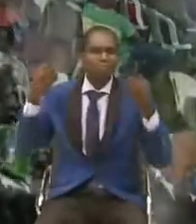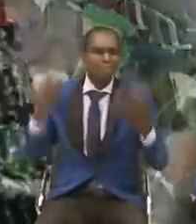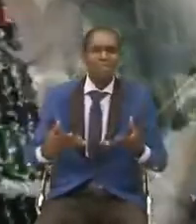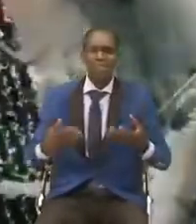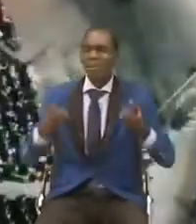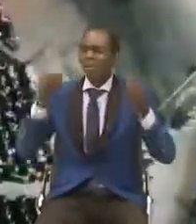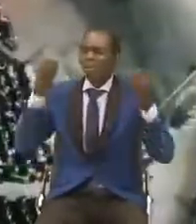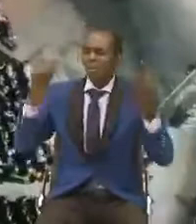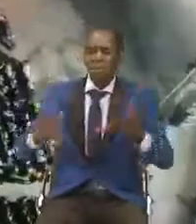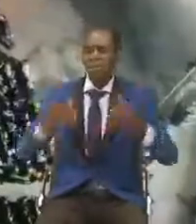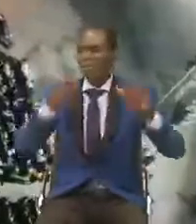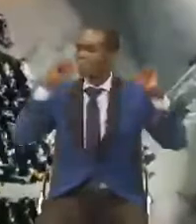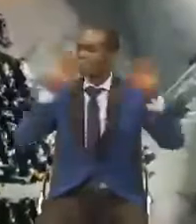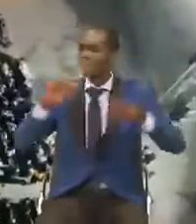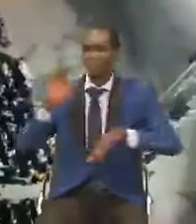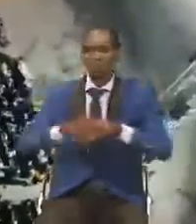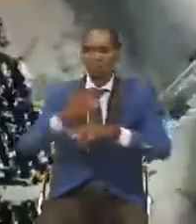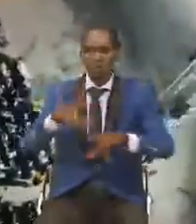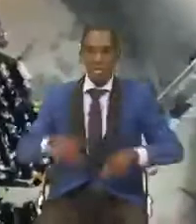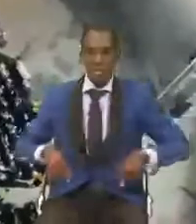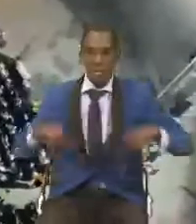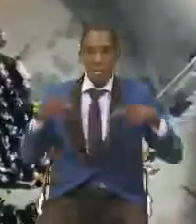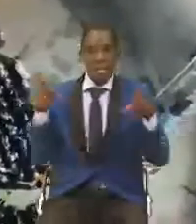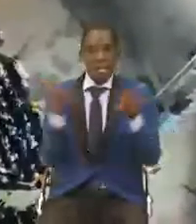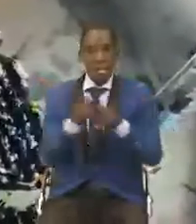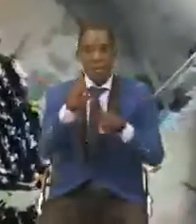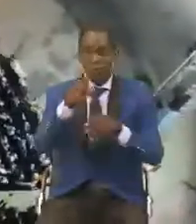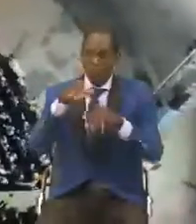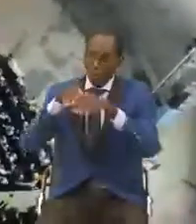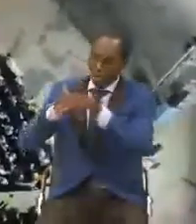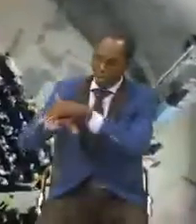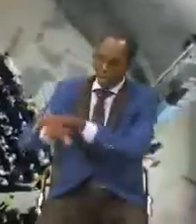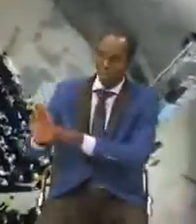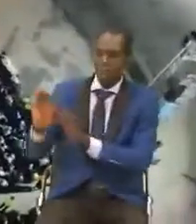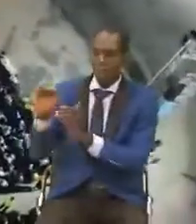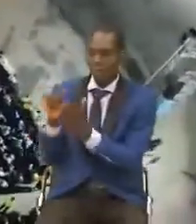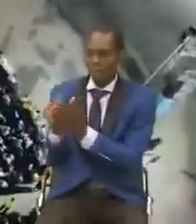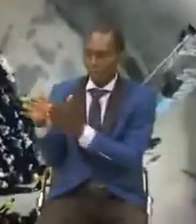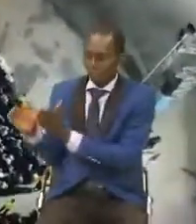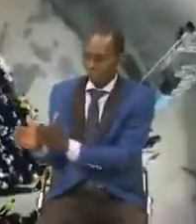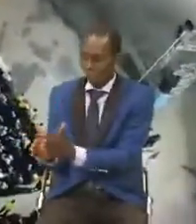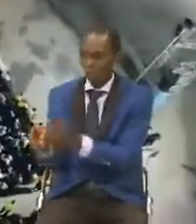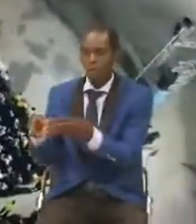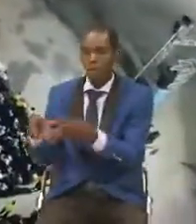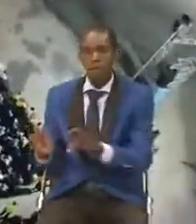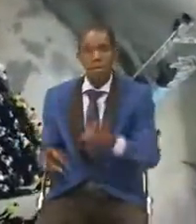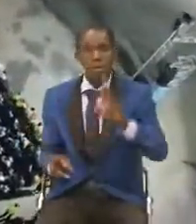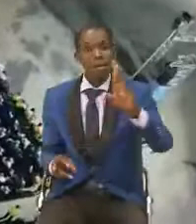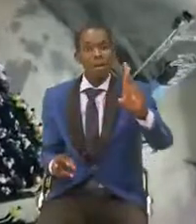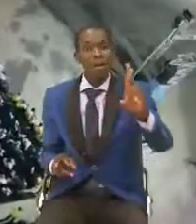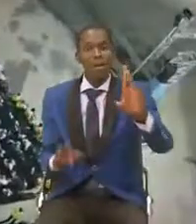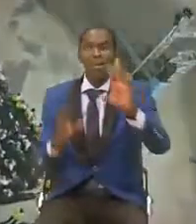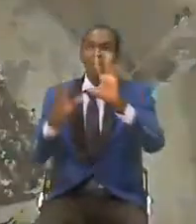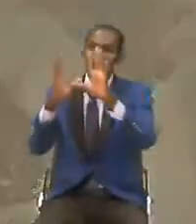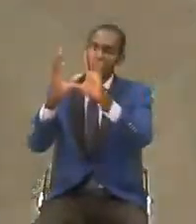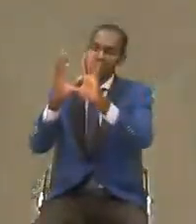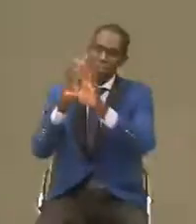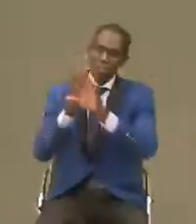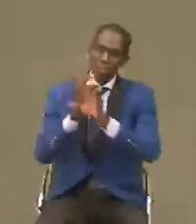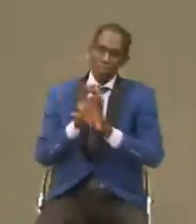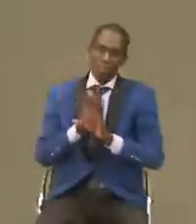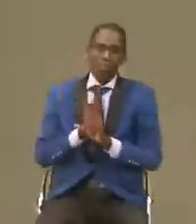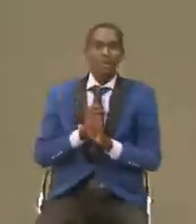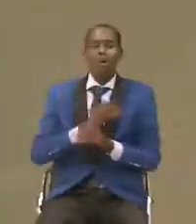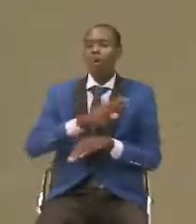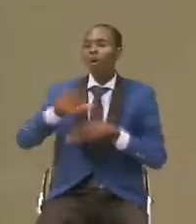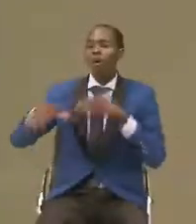loads and loads and loads of a blessing upon your life as you enter the narrow